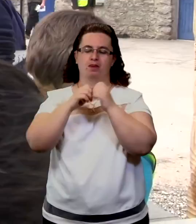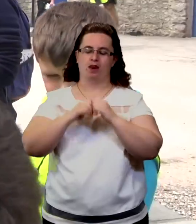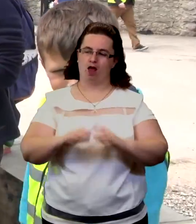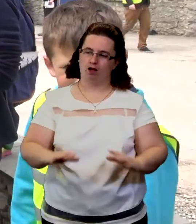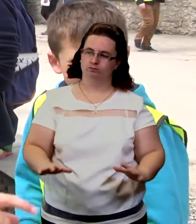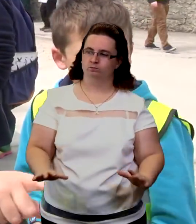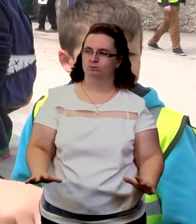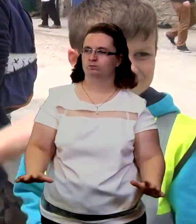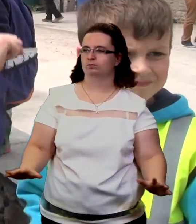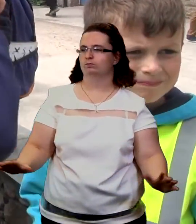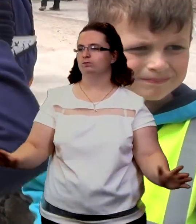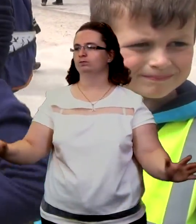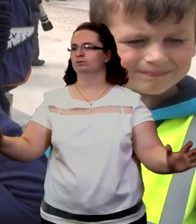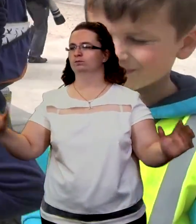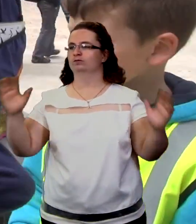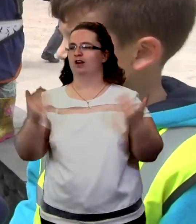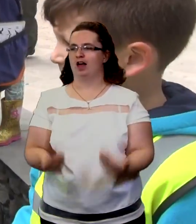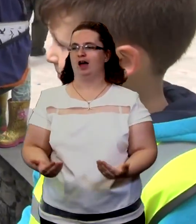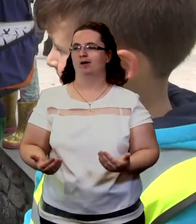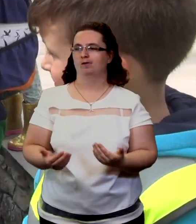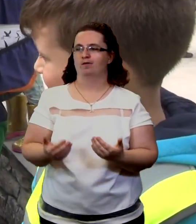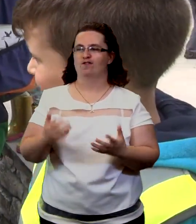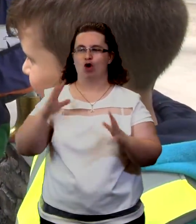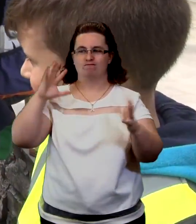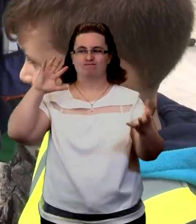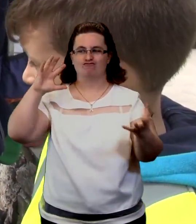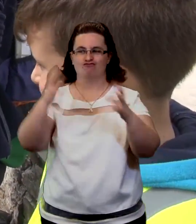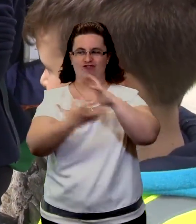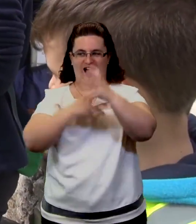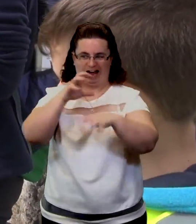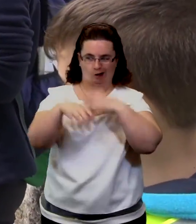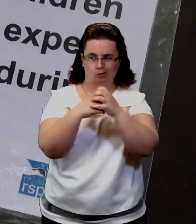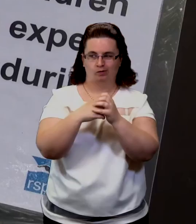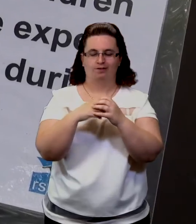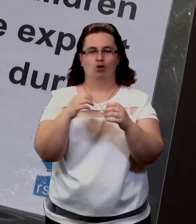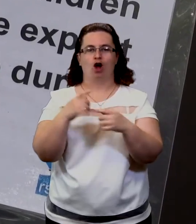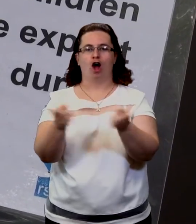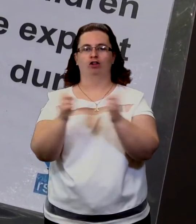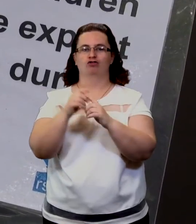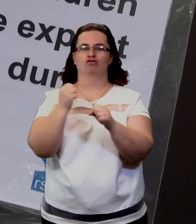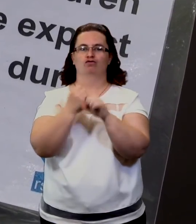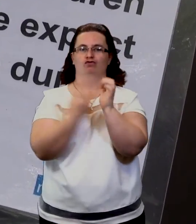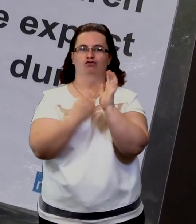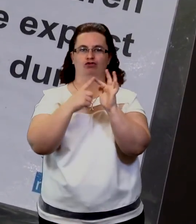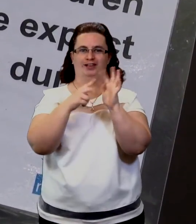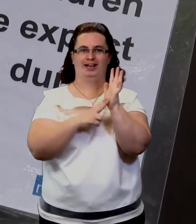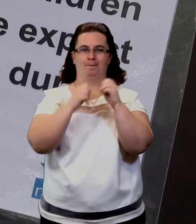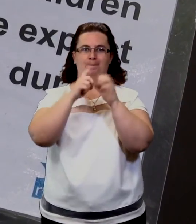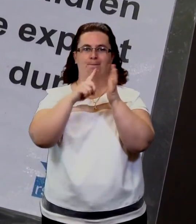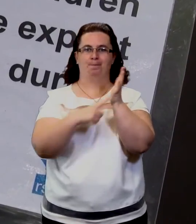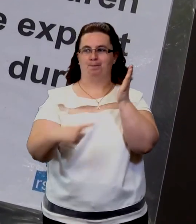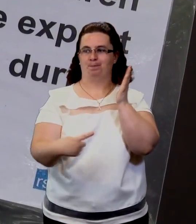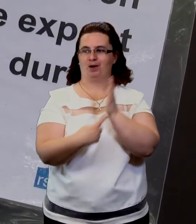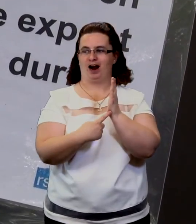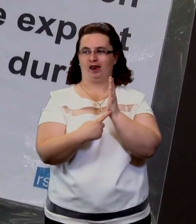that's got little windows in it that we can open up, and then we can use our binoculars to look at the wildlife that we see from the hide. As we go in, we're going to